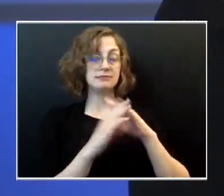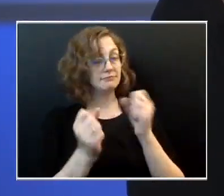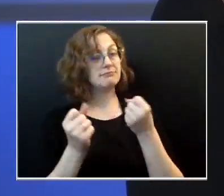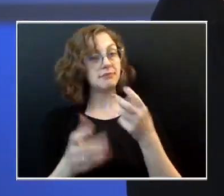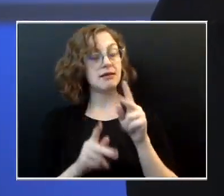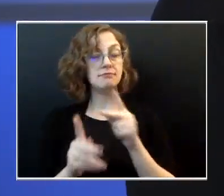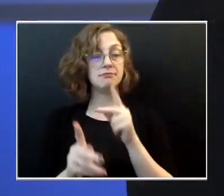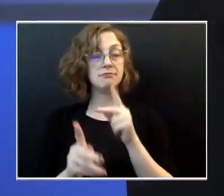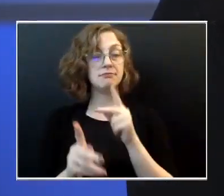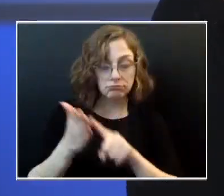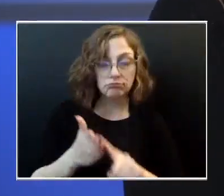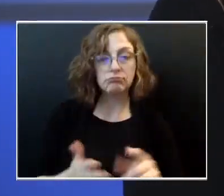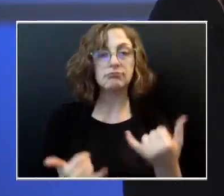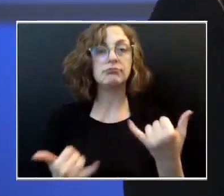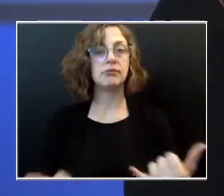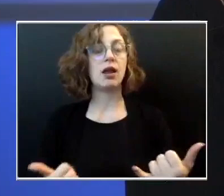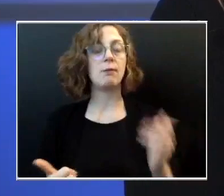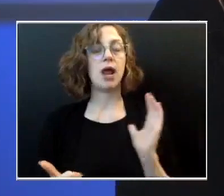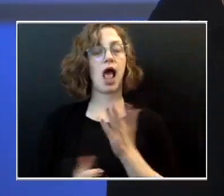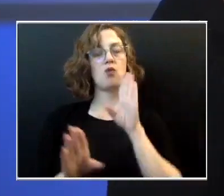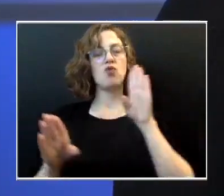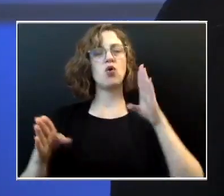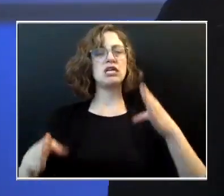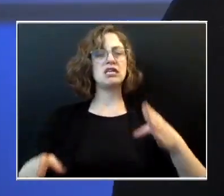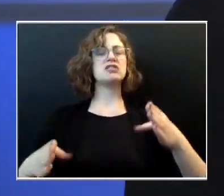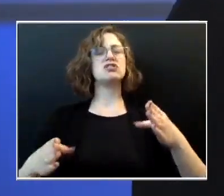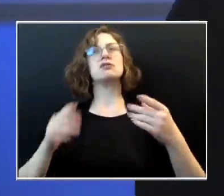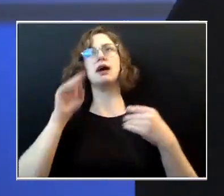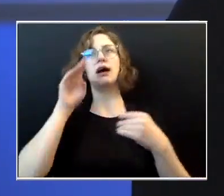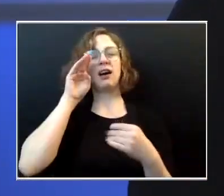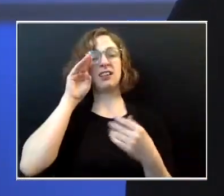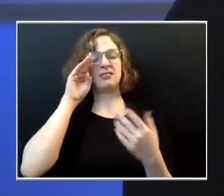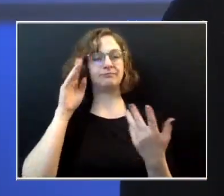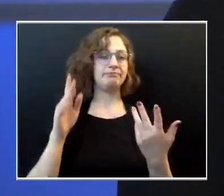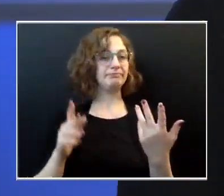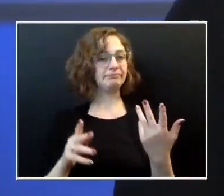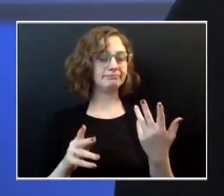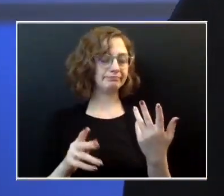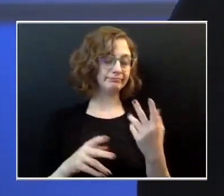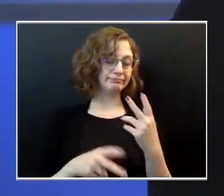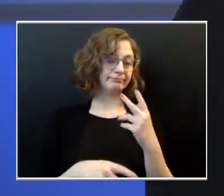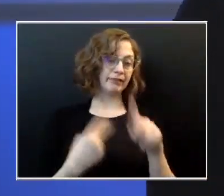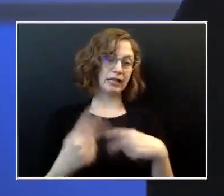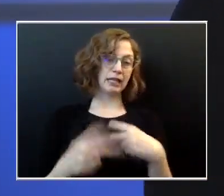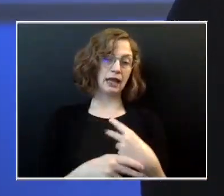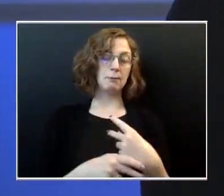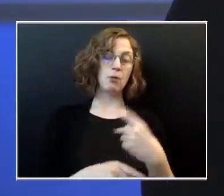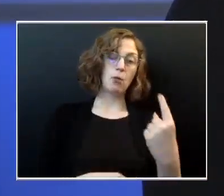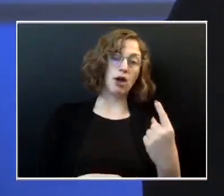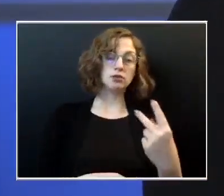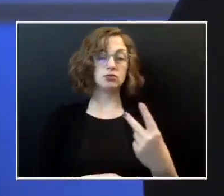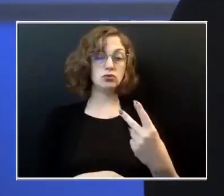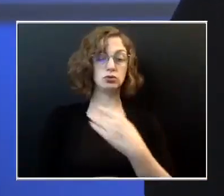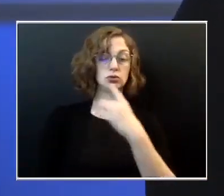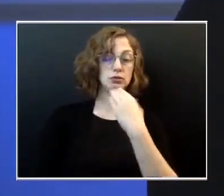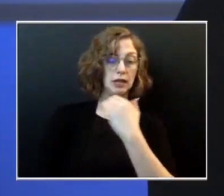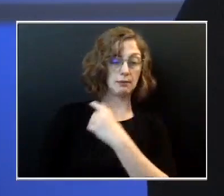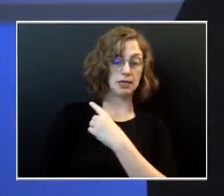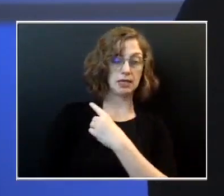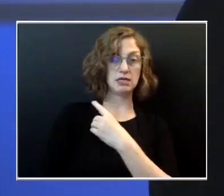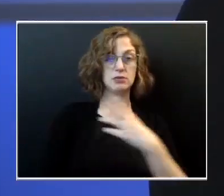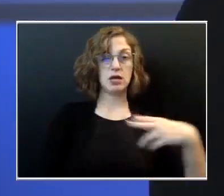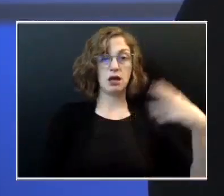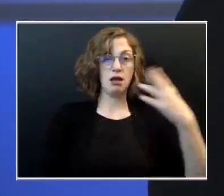those peripheral aspects of really type 2 diabetes, type 1 diabetes with this elevated blood sugar and hypertension that's a risk